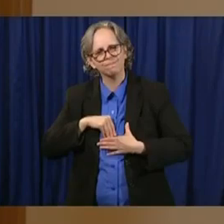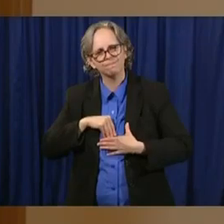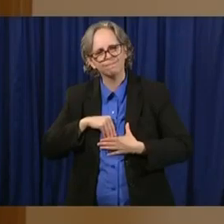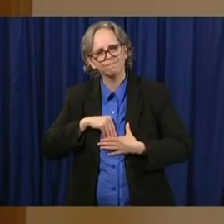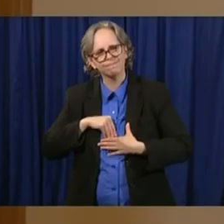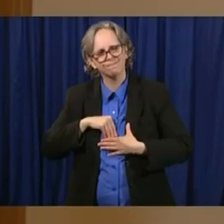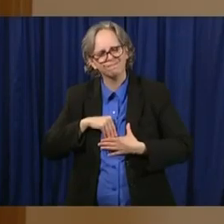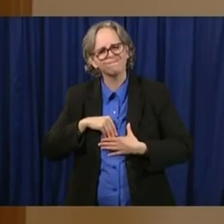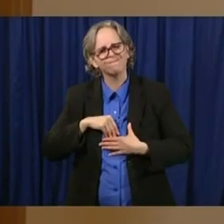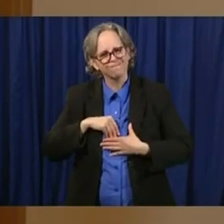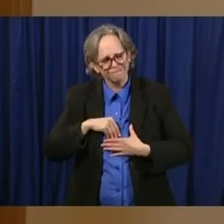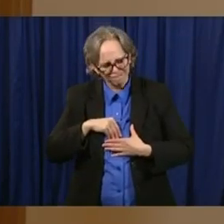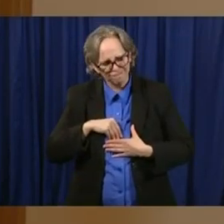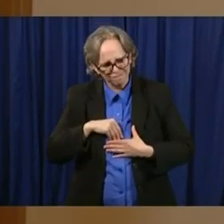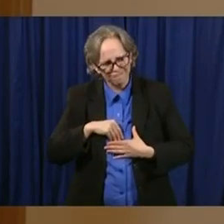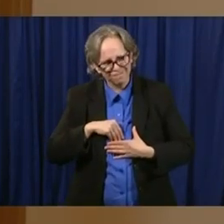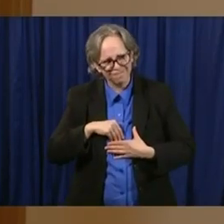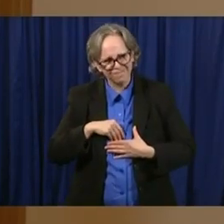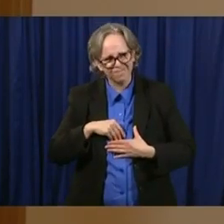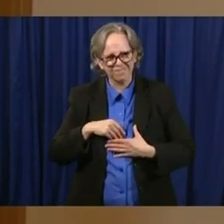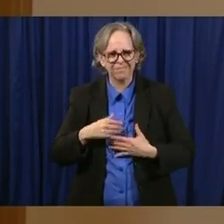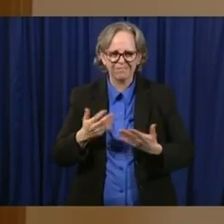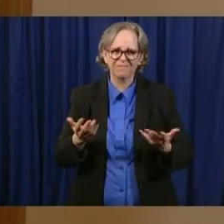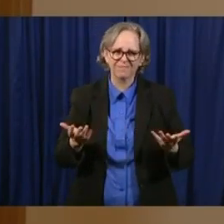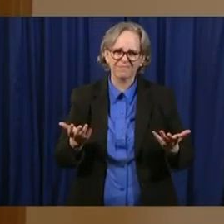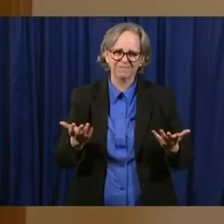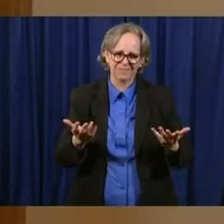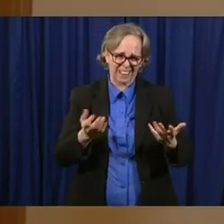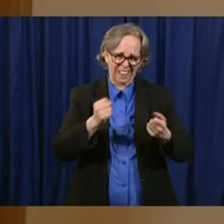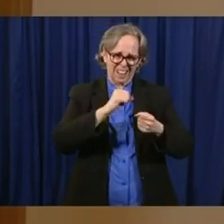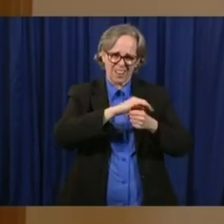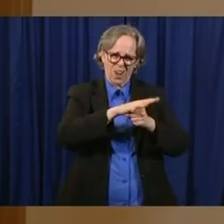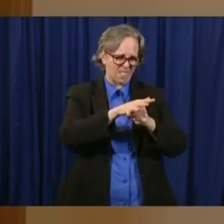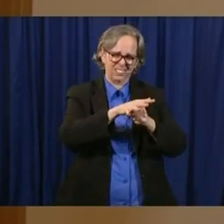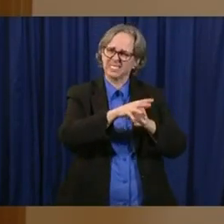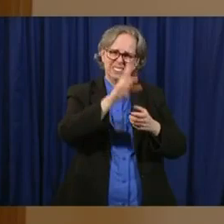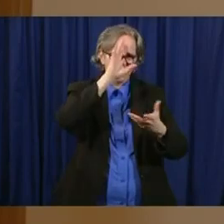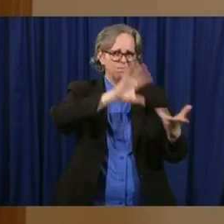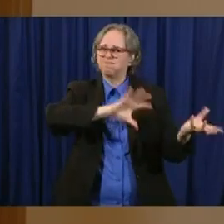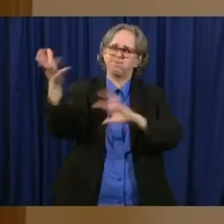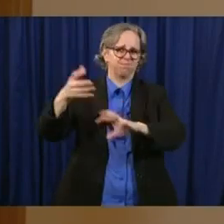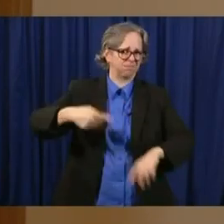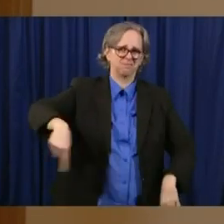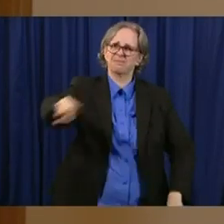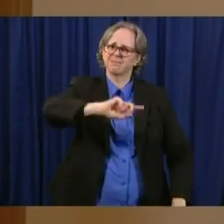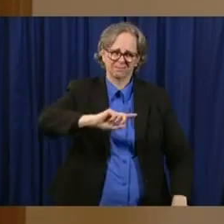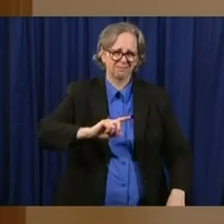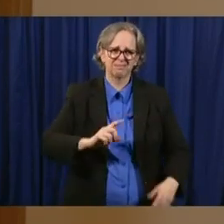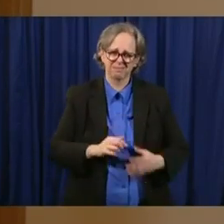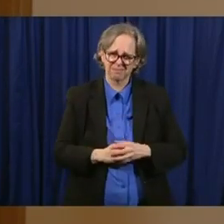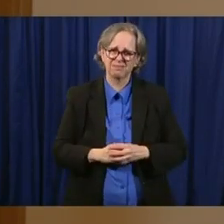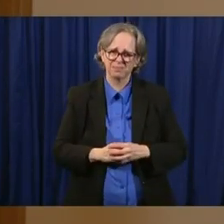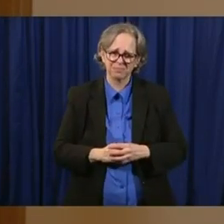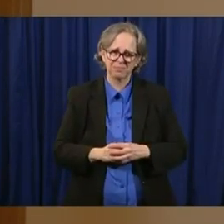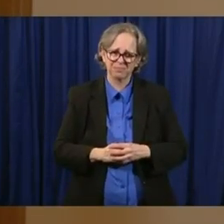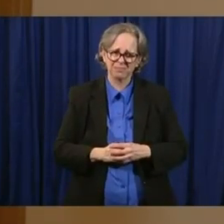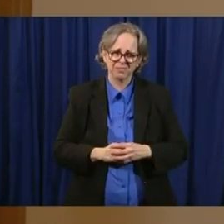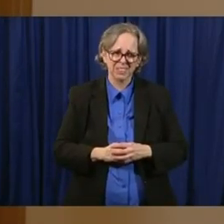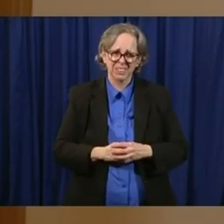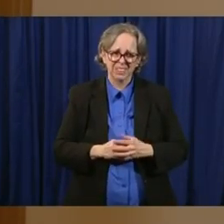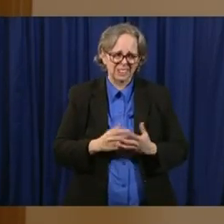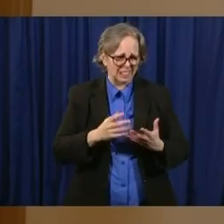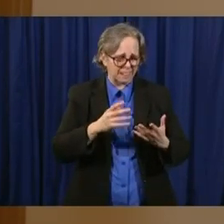So this is a very disruptive thing. A pandemic is not just disruptive in terms of deaths,